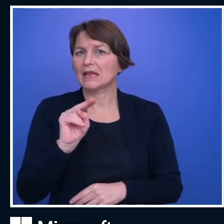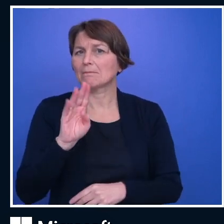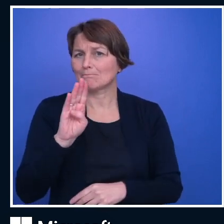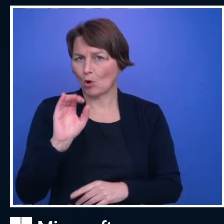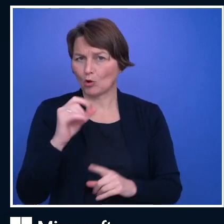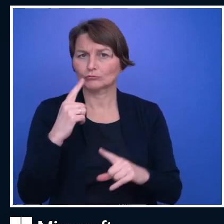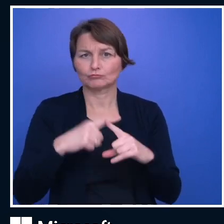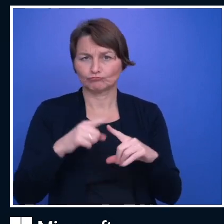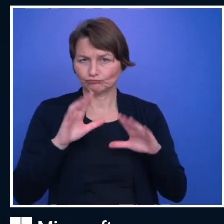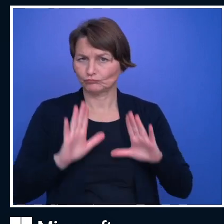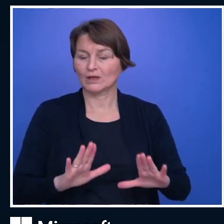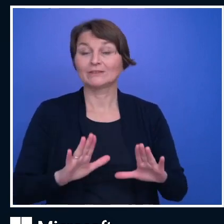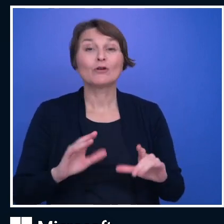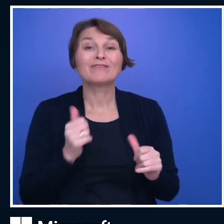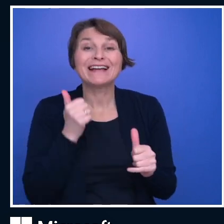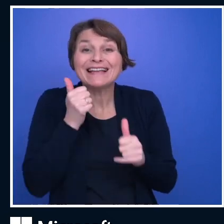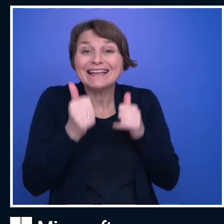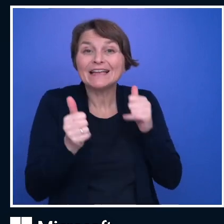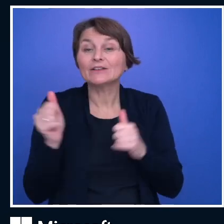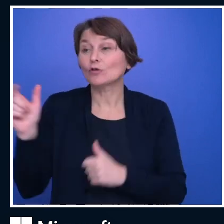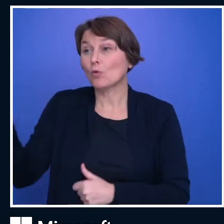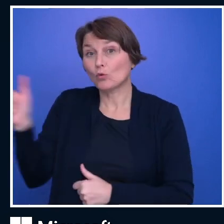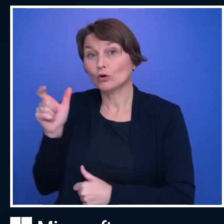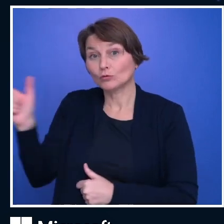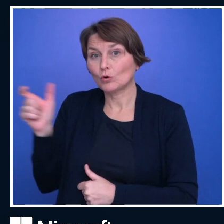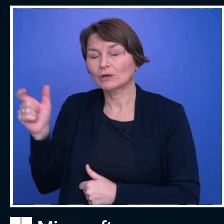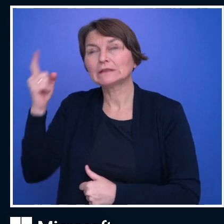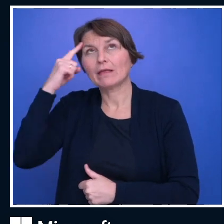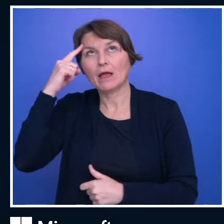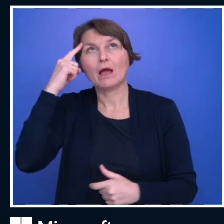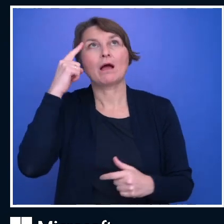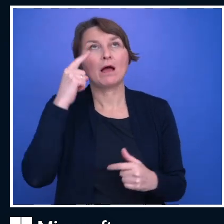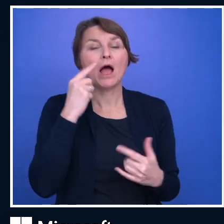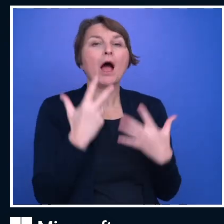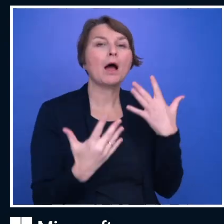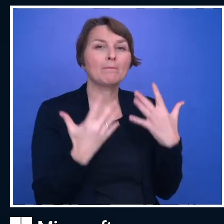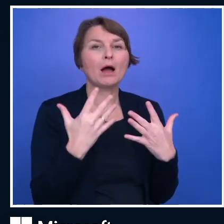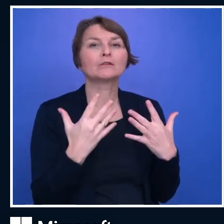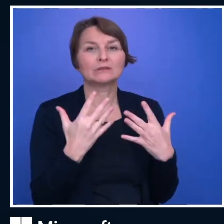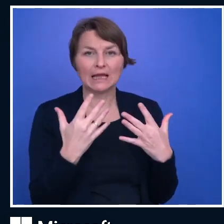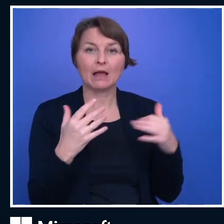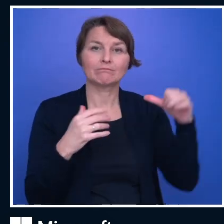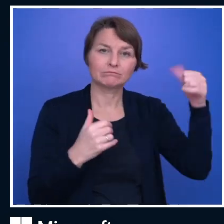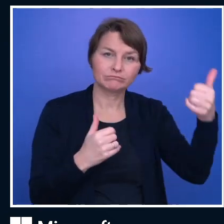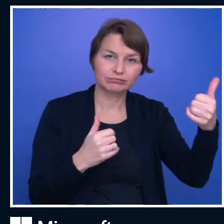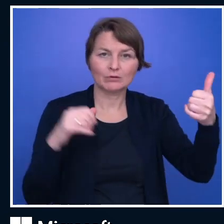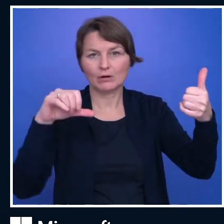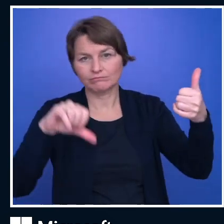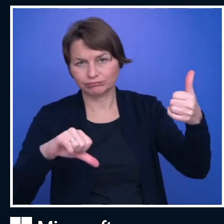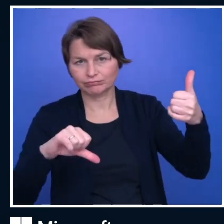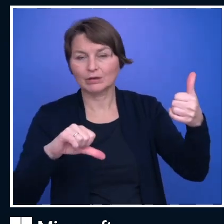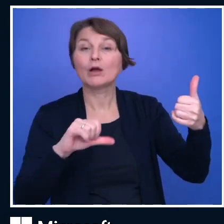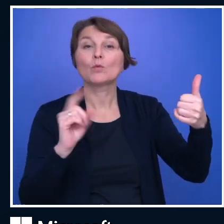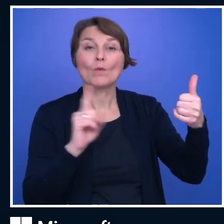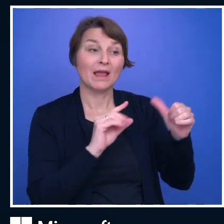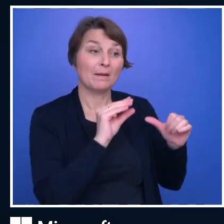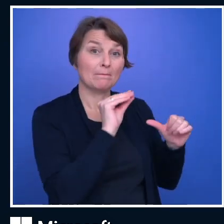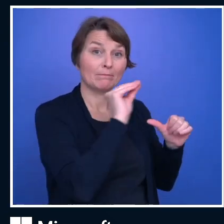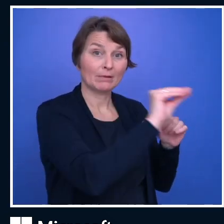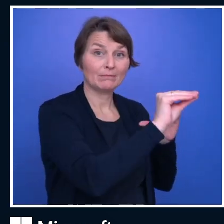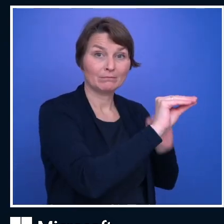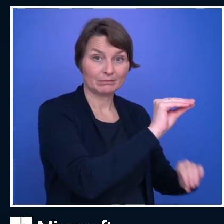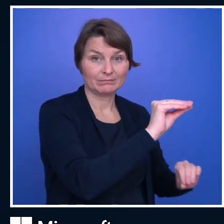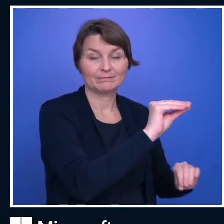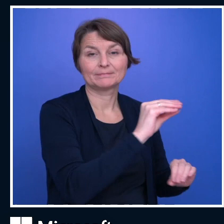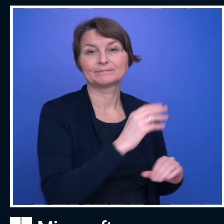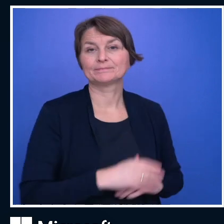email, automatically the probability that that specific mail, now that we've taken a mail with just two words, the probability